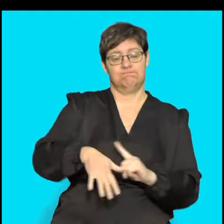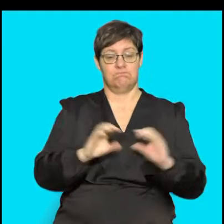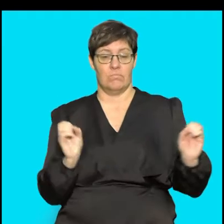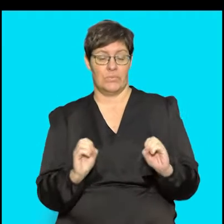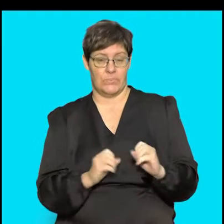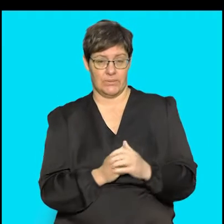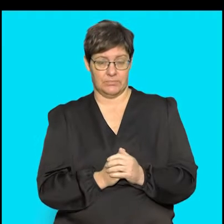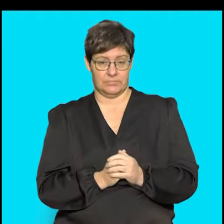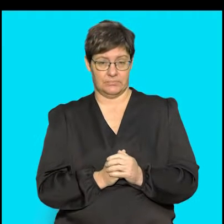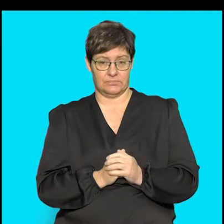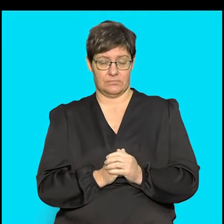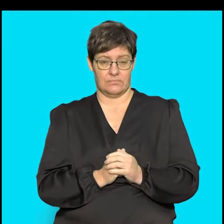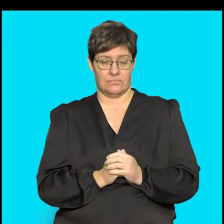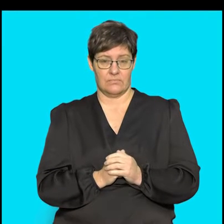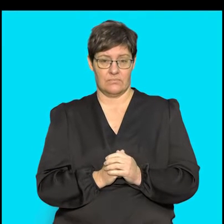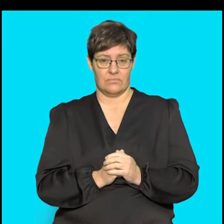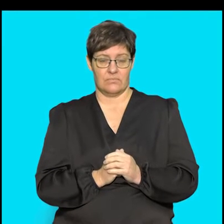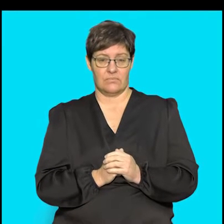the surroundings.